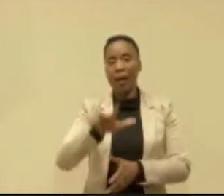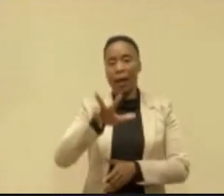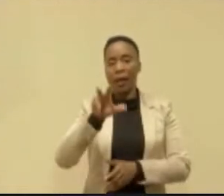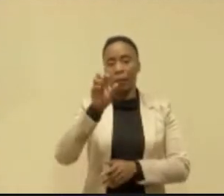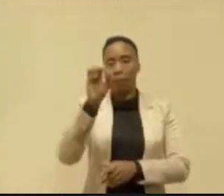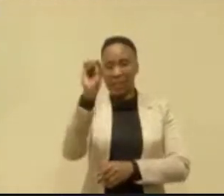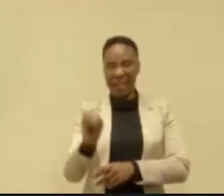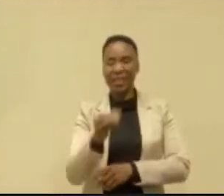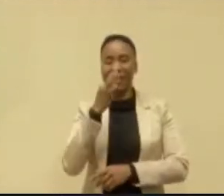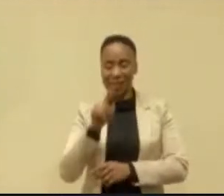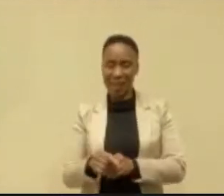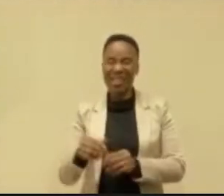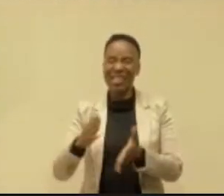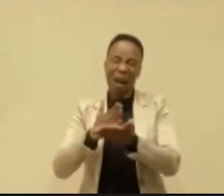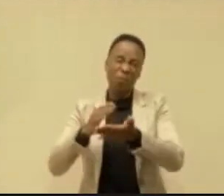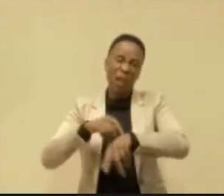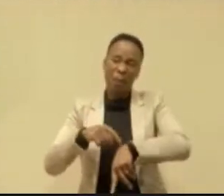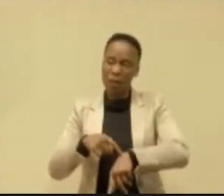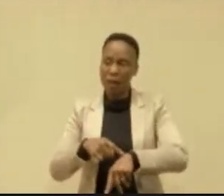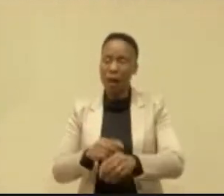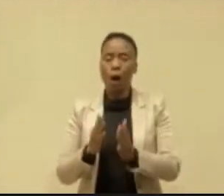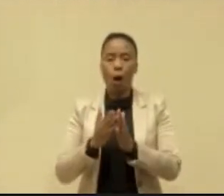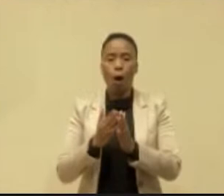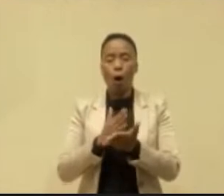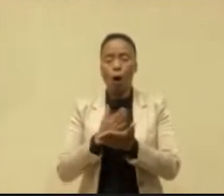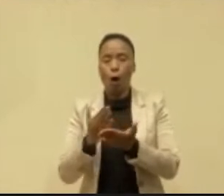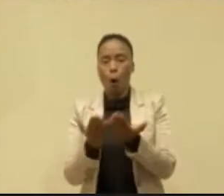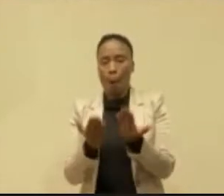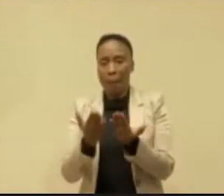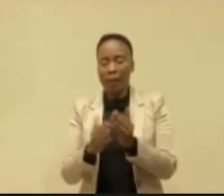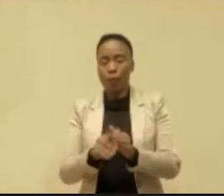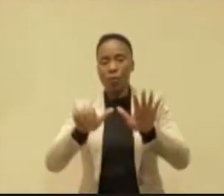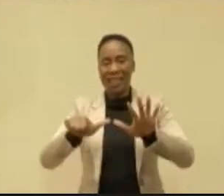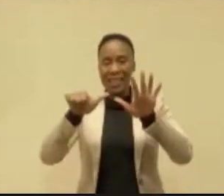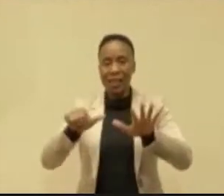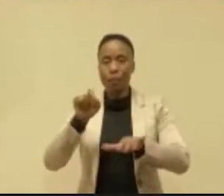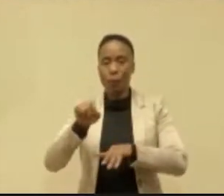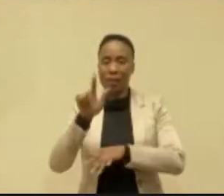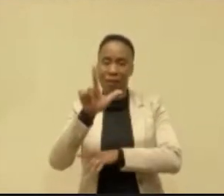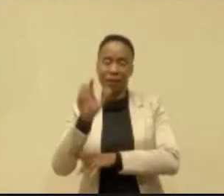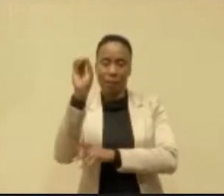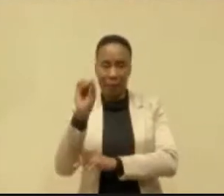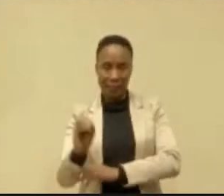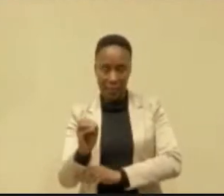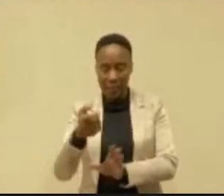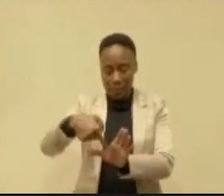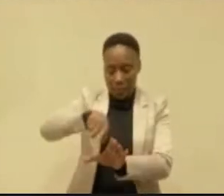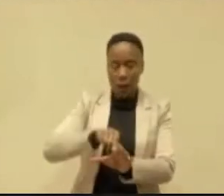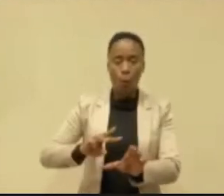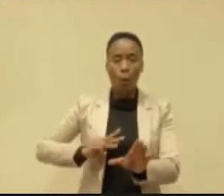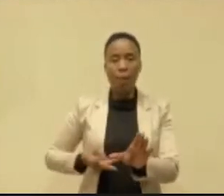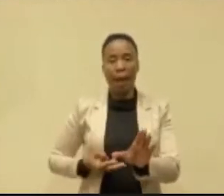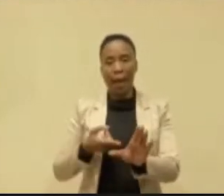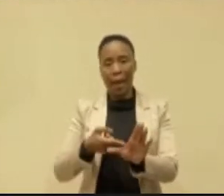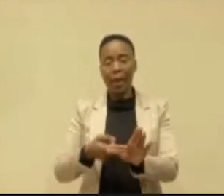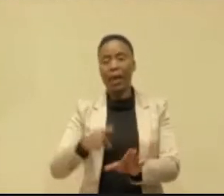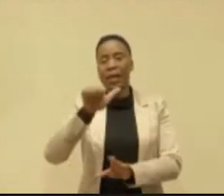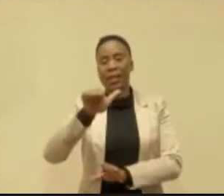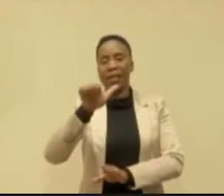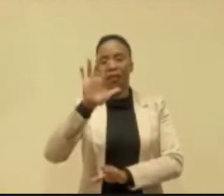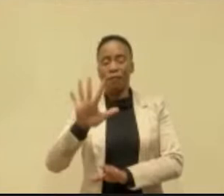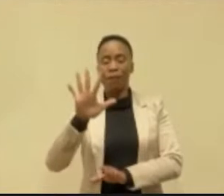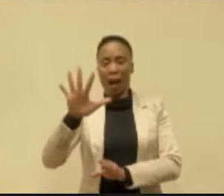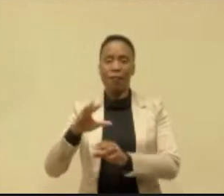as sometimes compared to the 16.7 percent among women 65